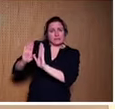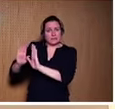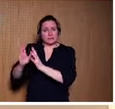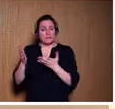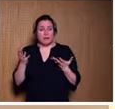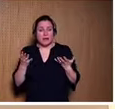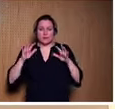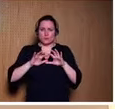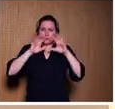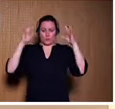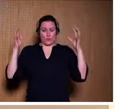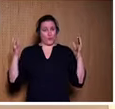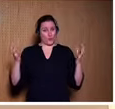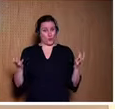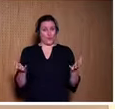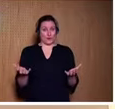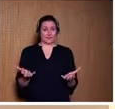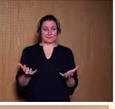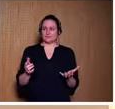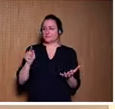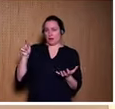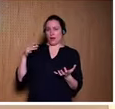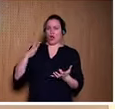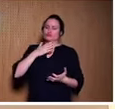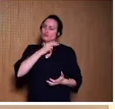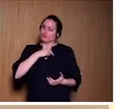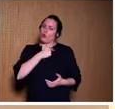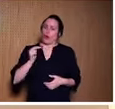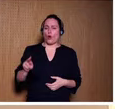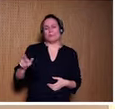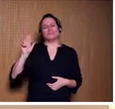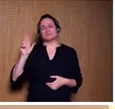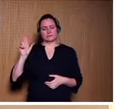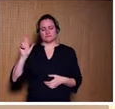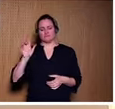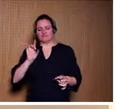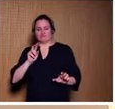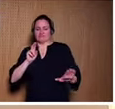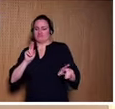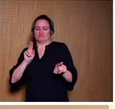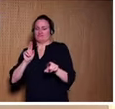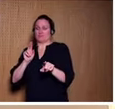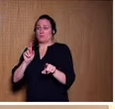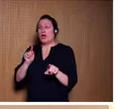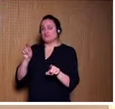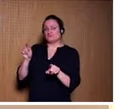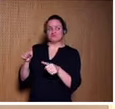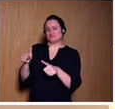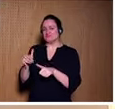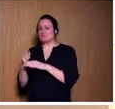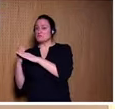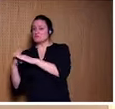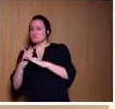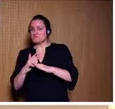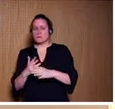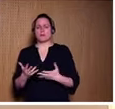global commitments and agreed language. So the Australian government will be fighting in all forms to